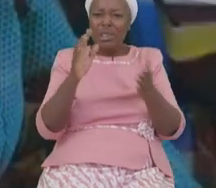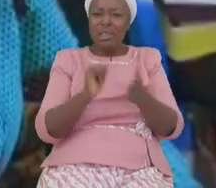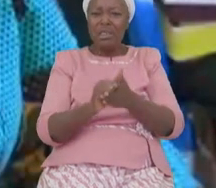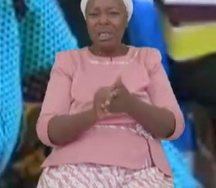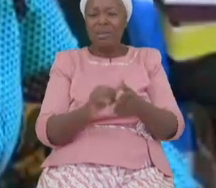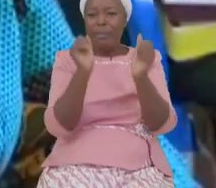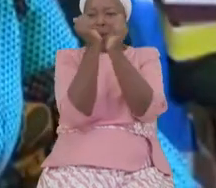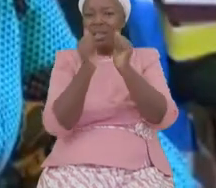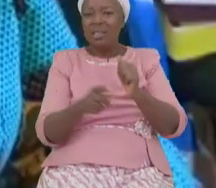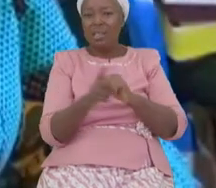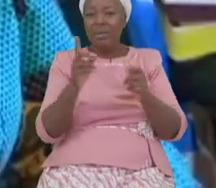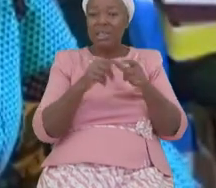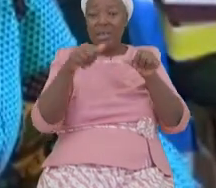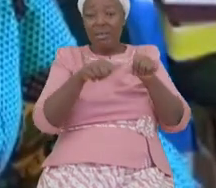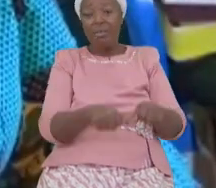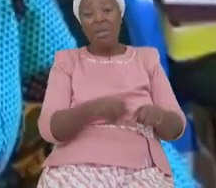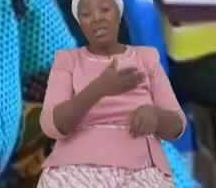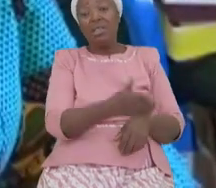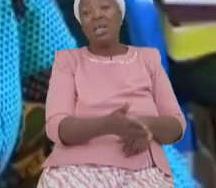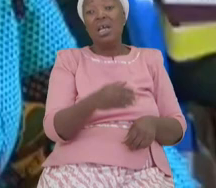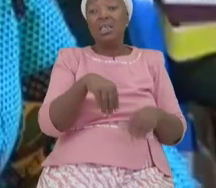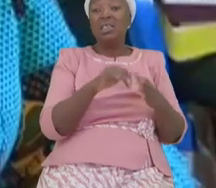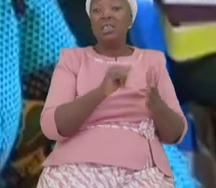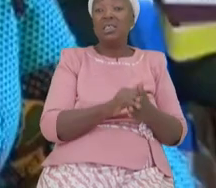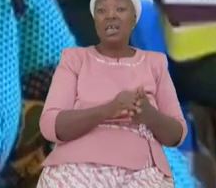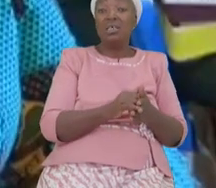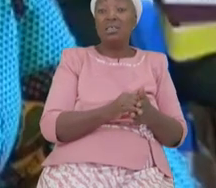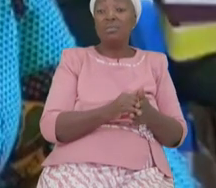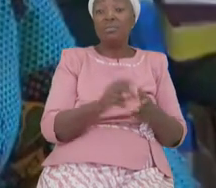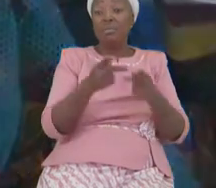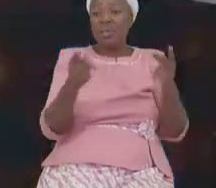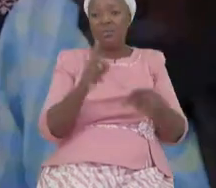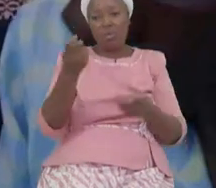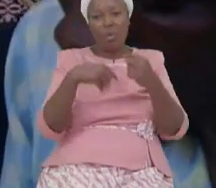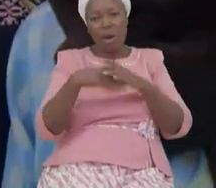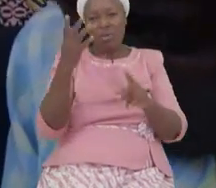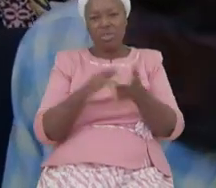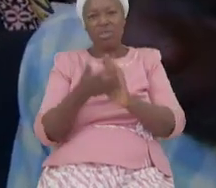them. And they remain there in that box. You'll come out of that box.